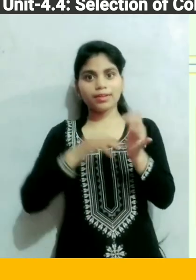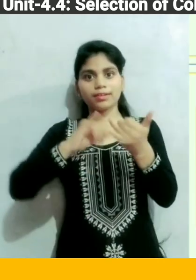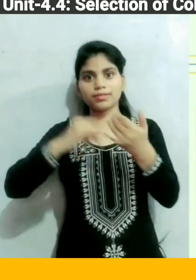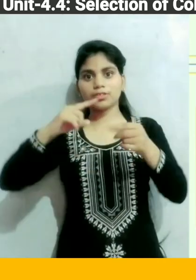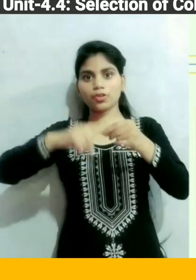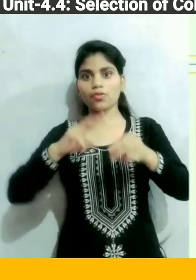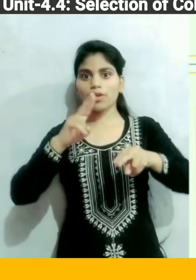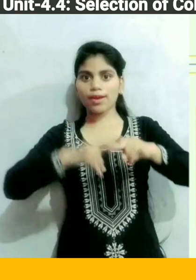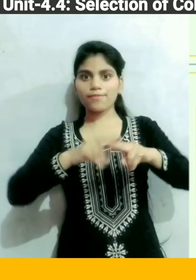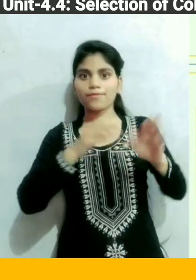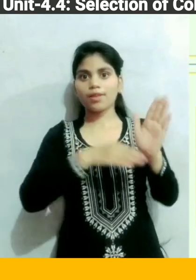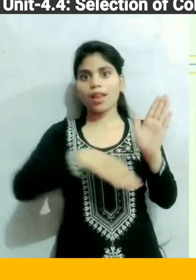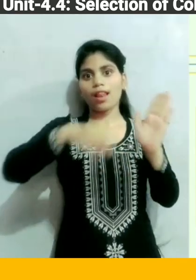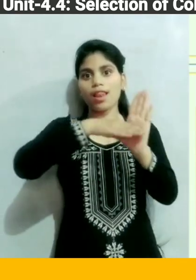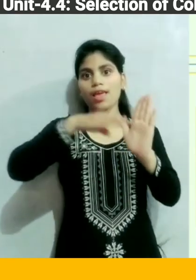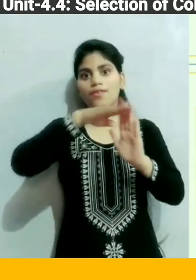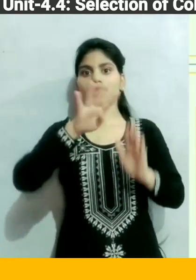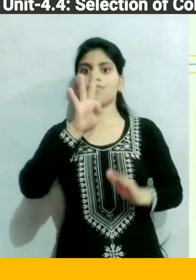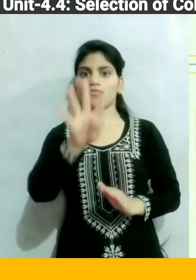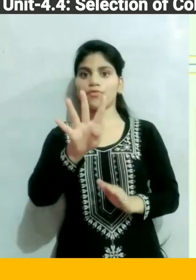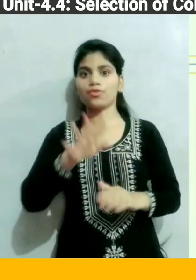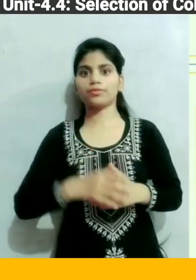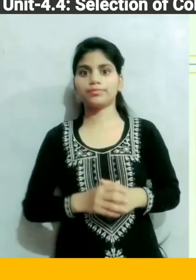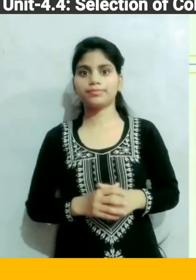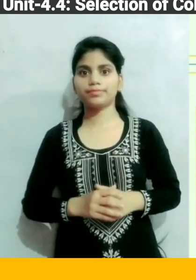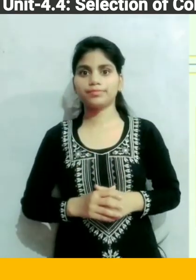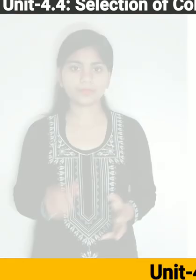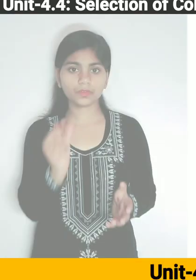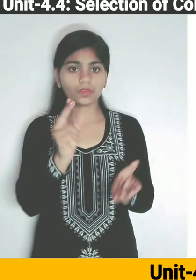AGR/Q5301. NSQF level 4.